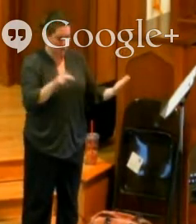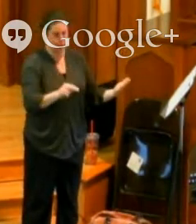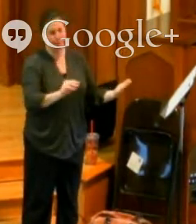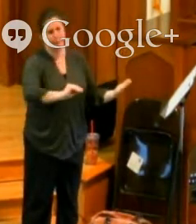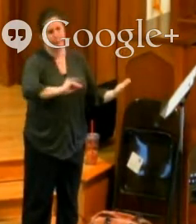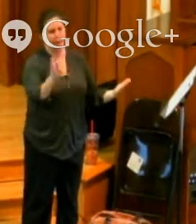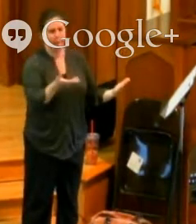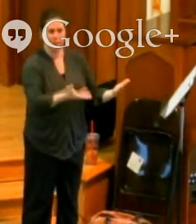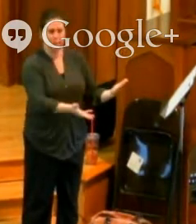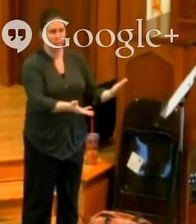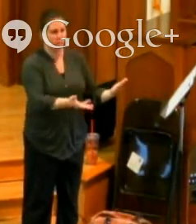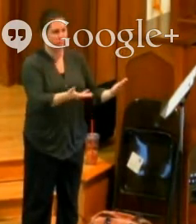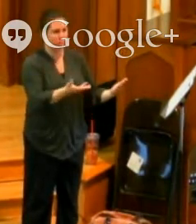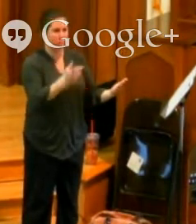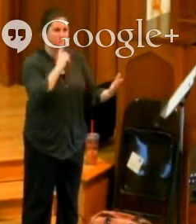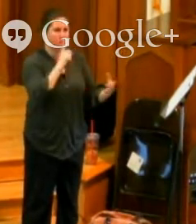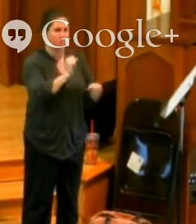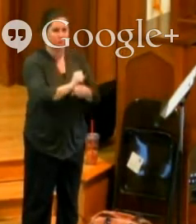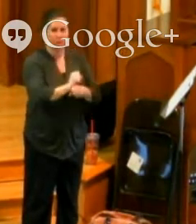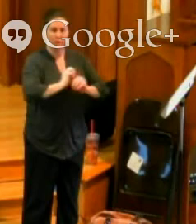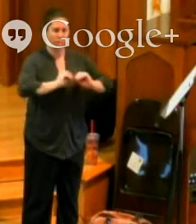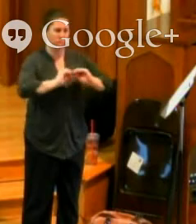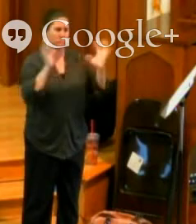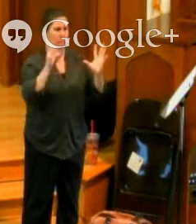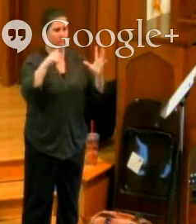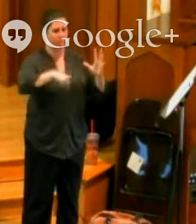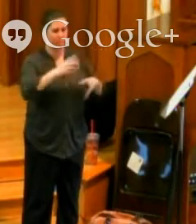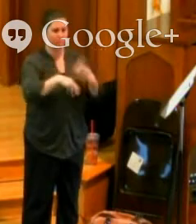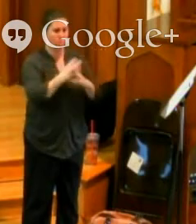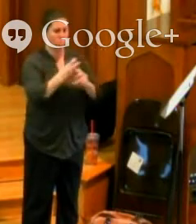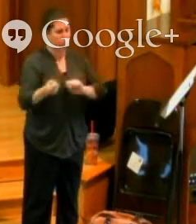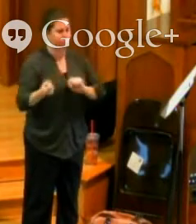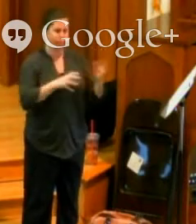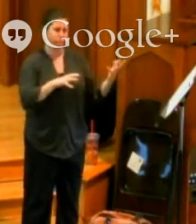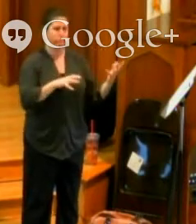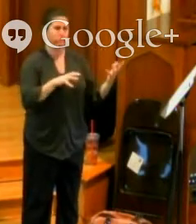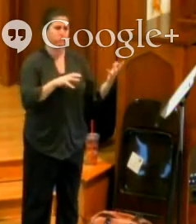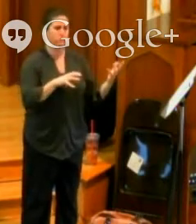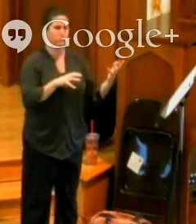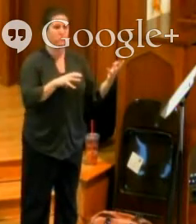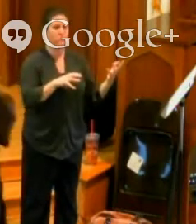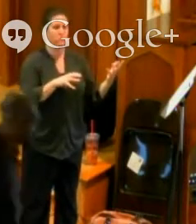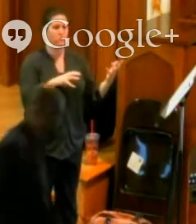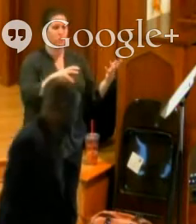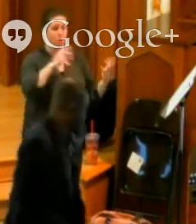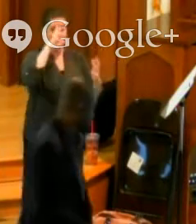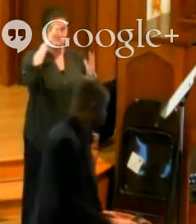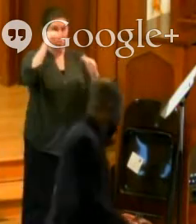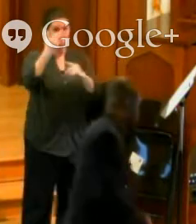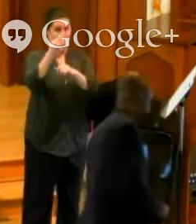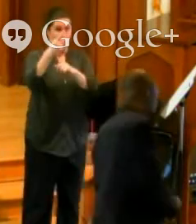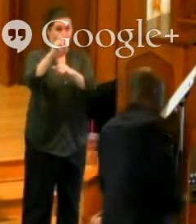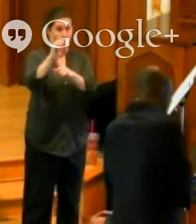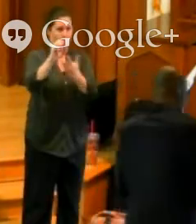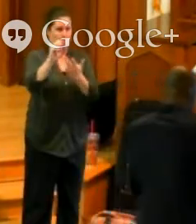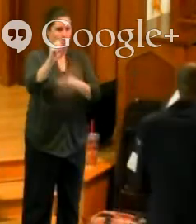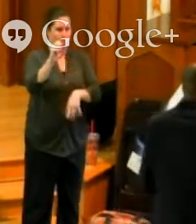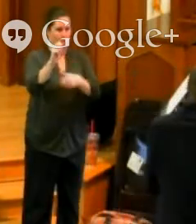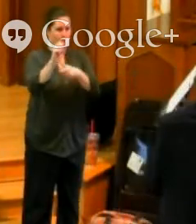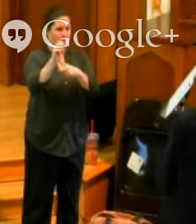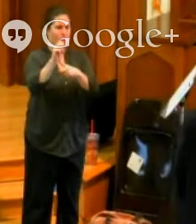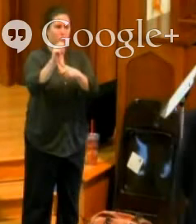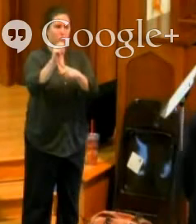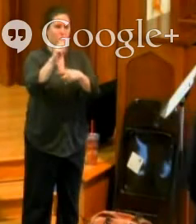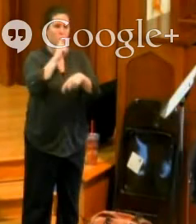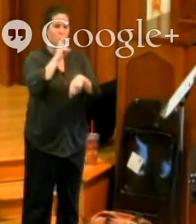isn't it? There's no doubt about the fact that this world is in chaos. So what is the hope that we have for that? And so I'm really looking forward to that